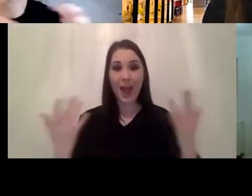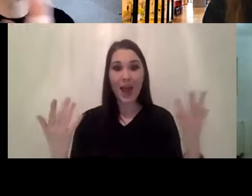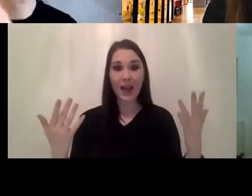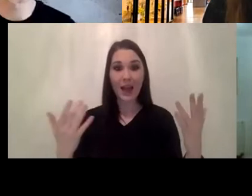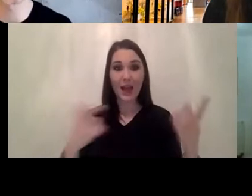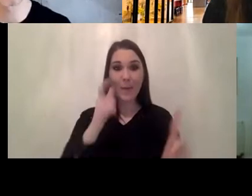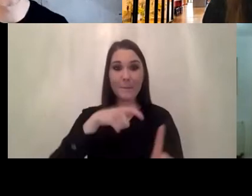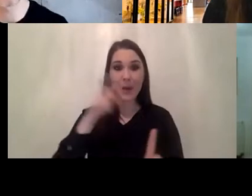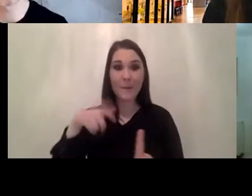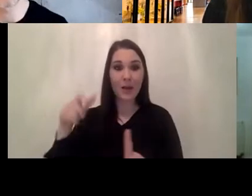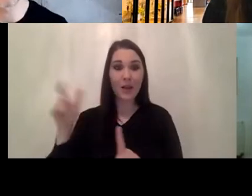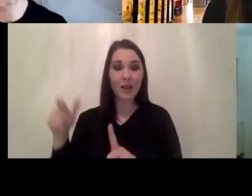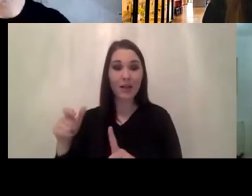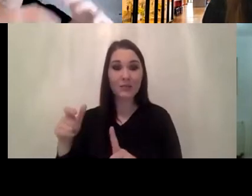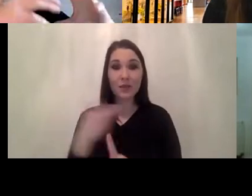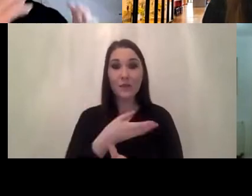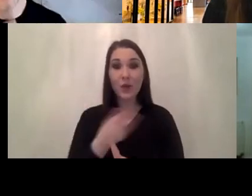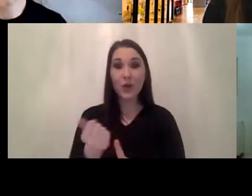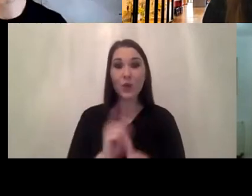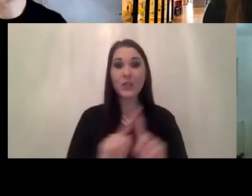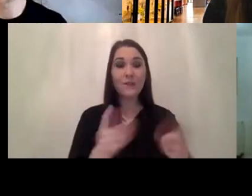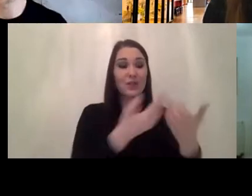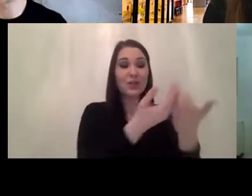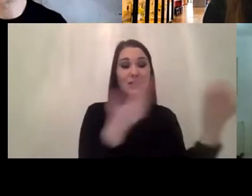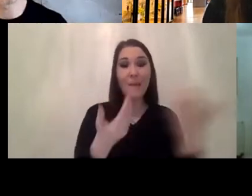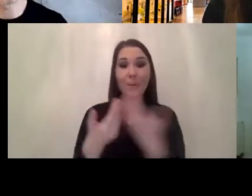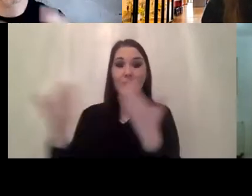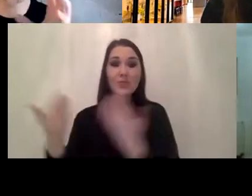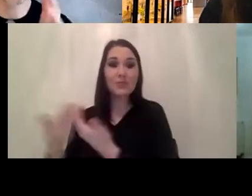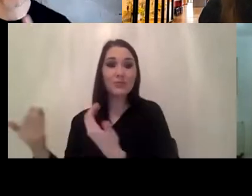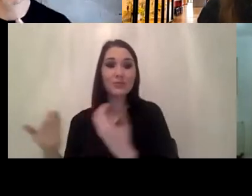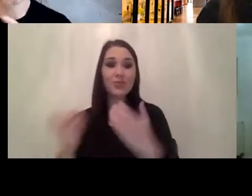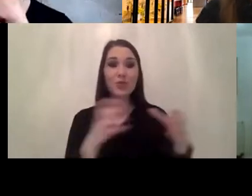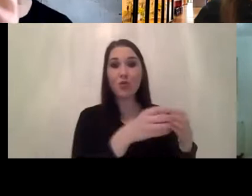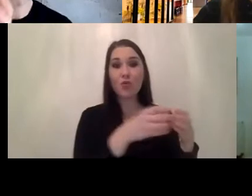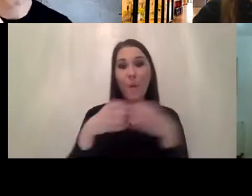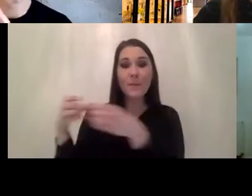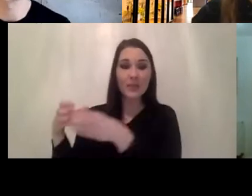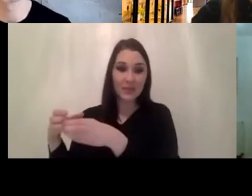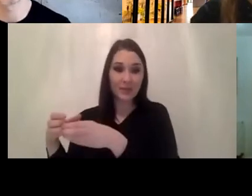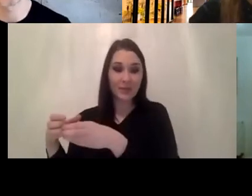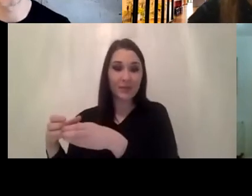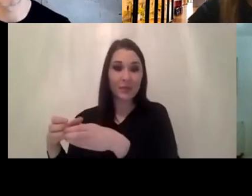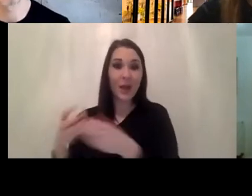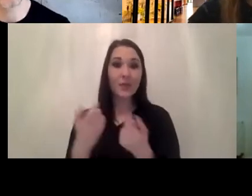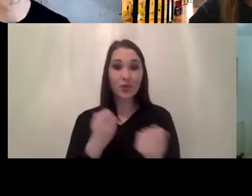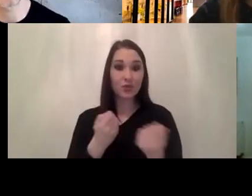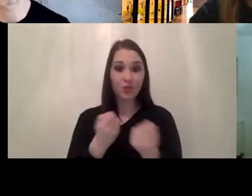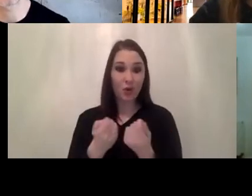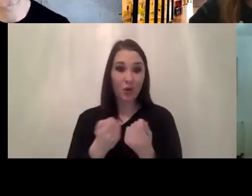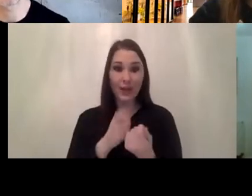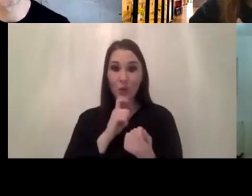couple of different groups that they connect to, and that's a sense of local, but it's also, again, a bit of that controlling who's part